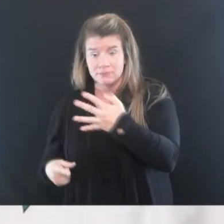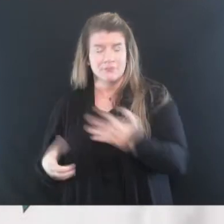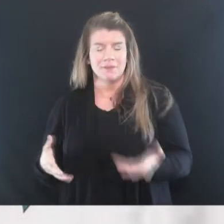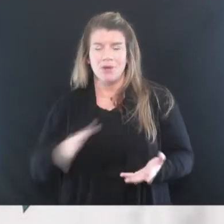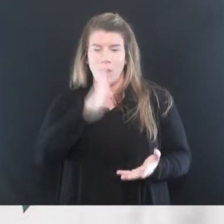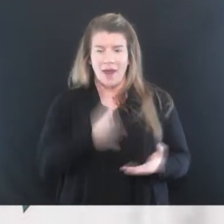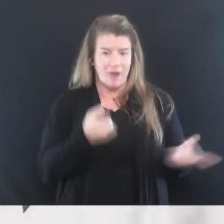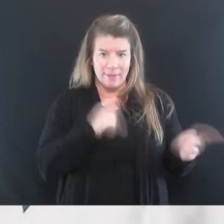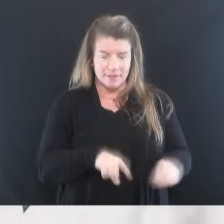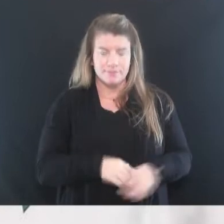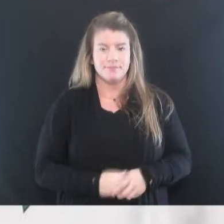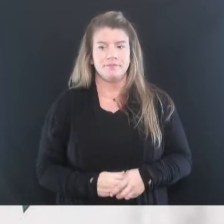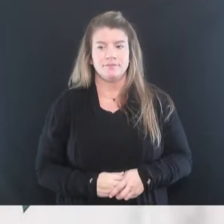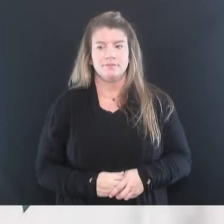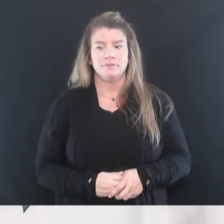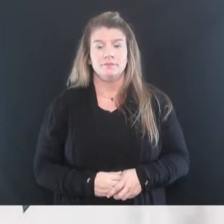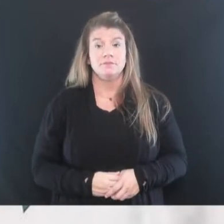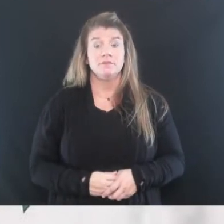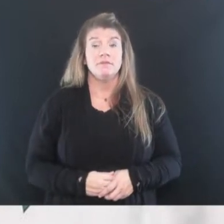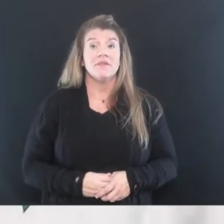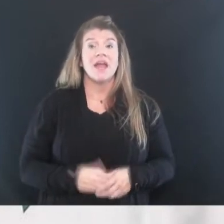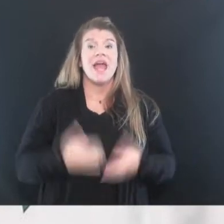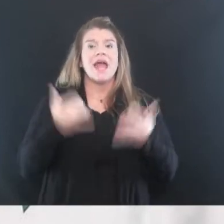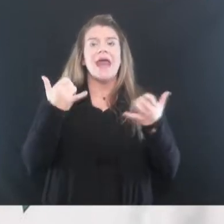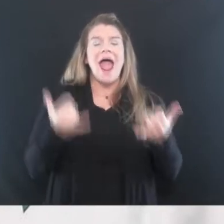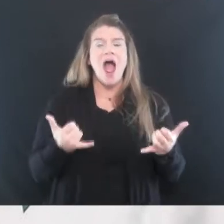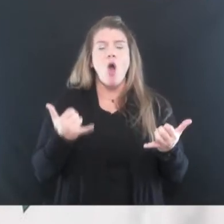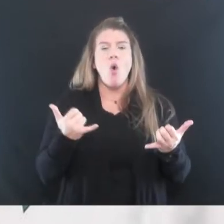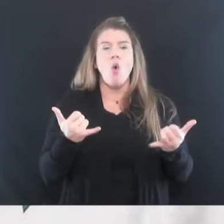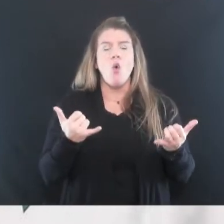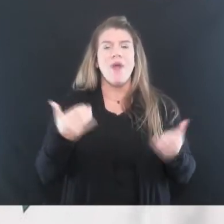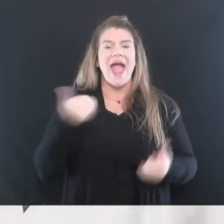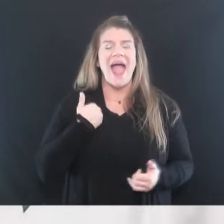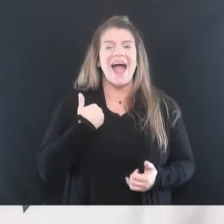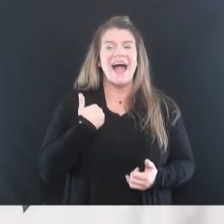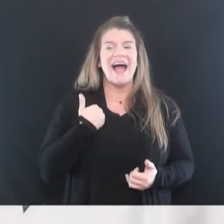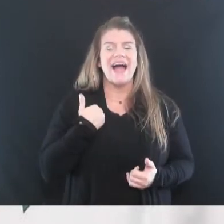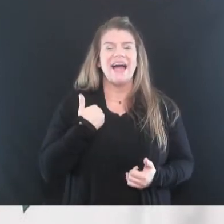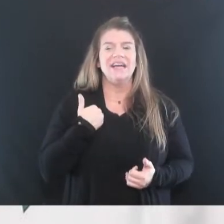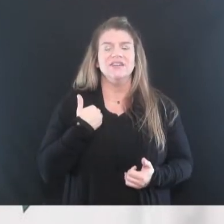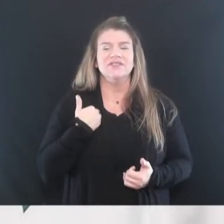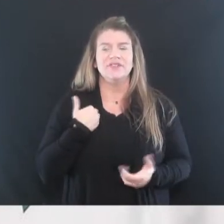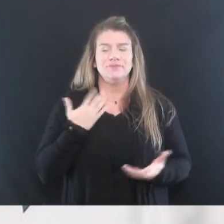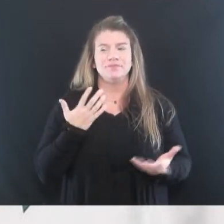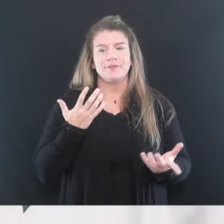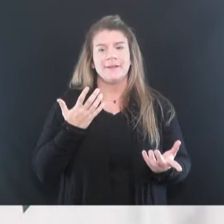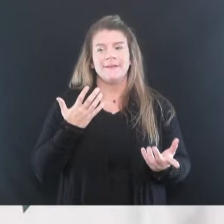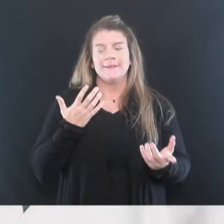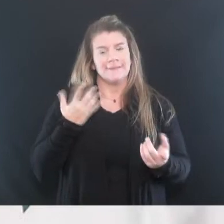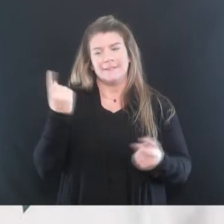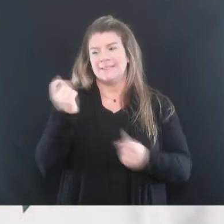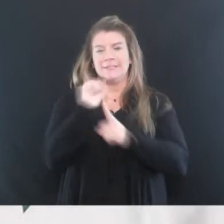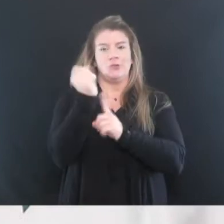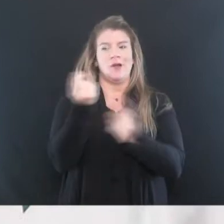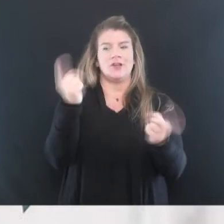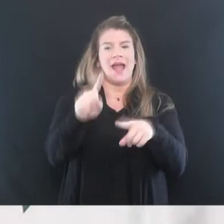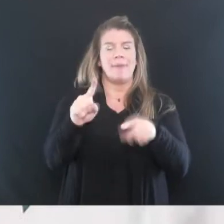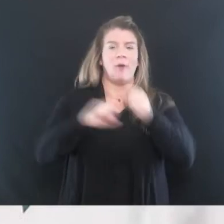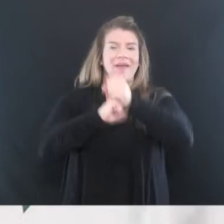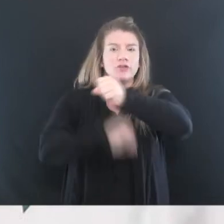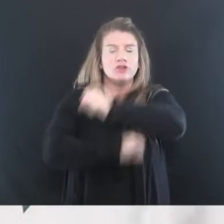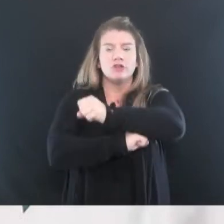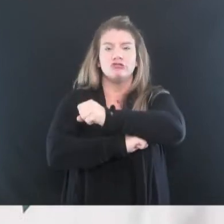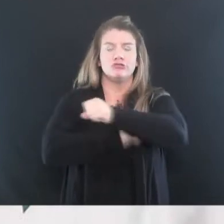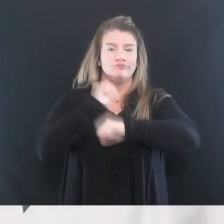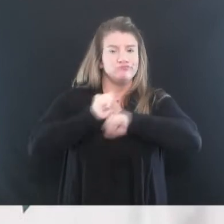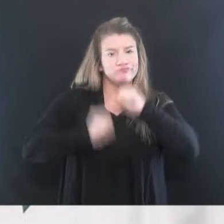happen. Now we've got a wrangling going on with the infrastructure or